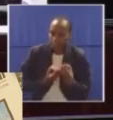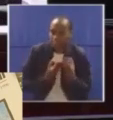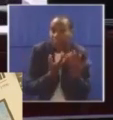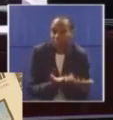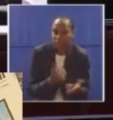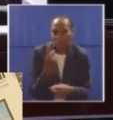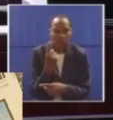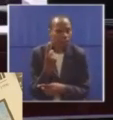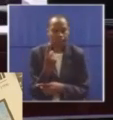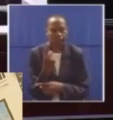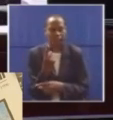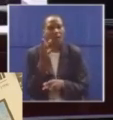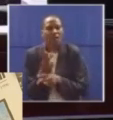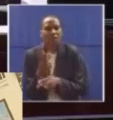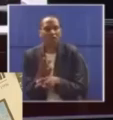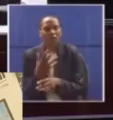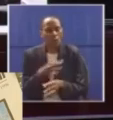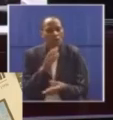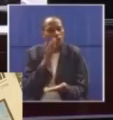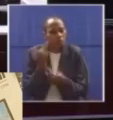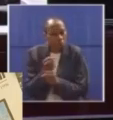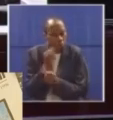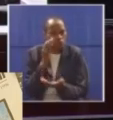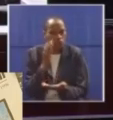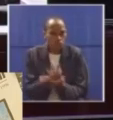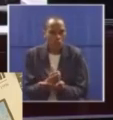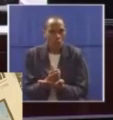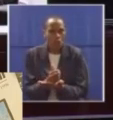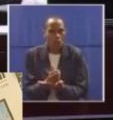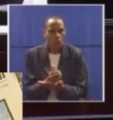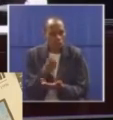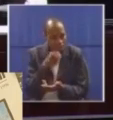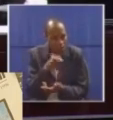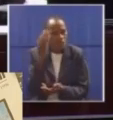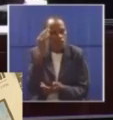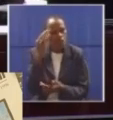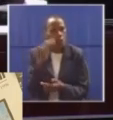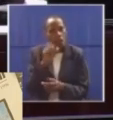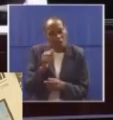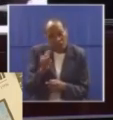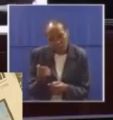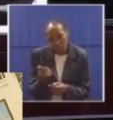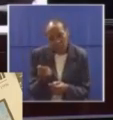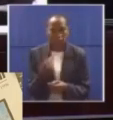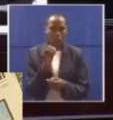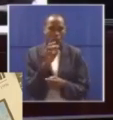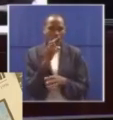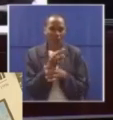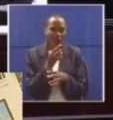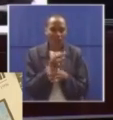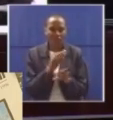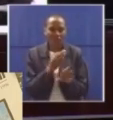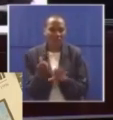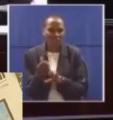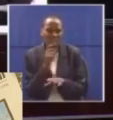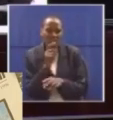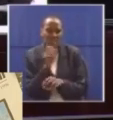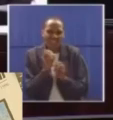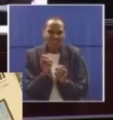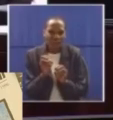also assuring them that their husbands did not die in vain. And we thank them